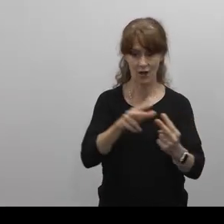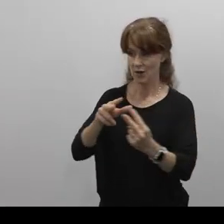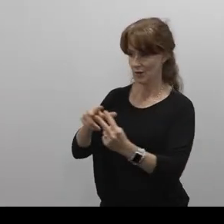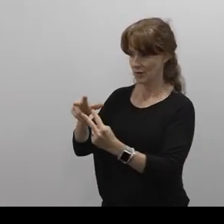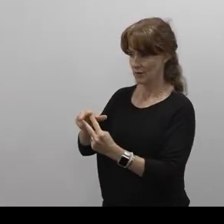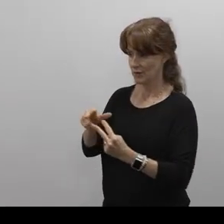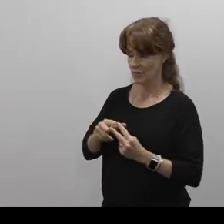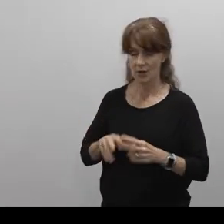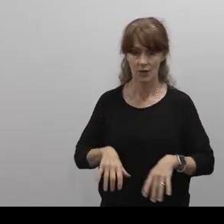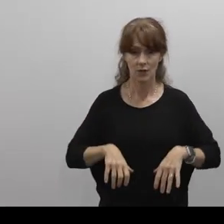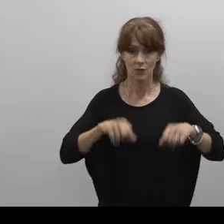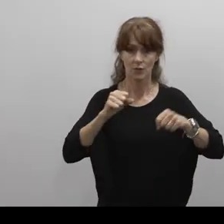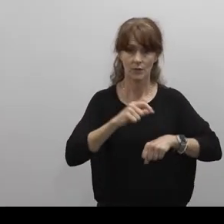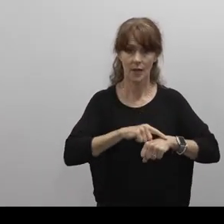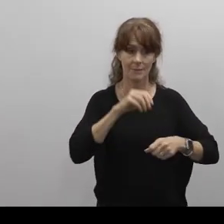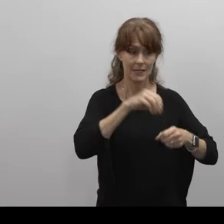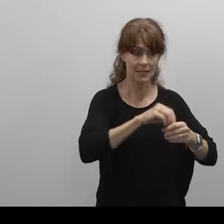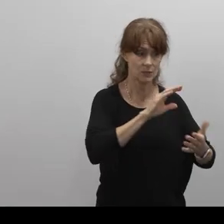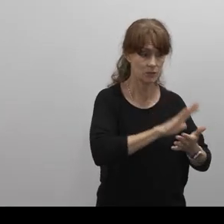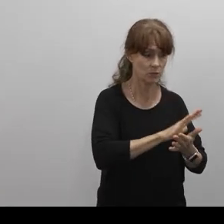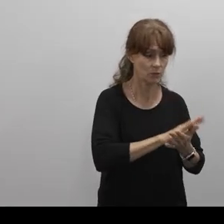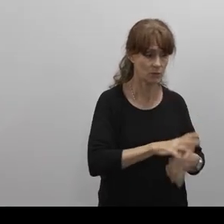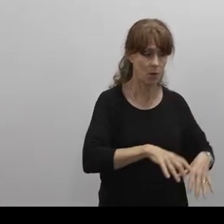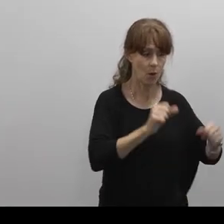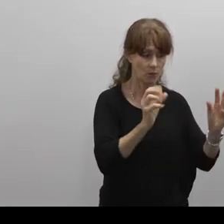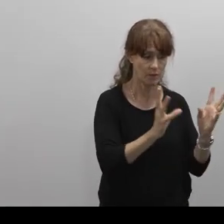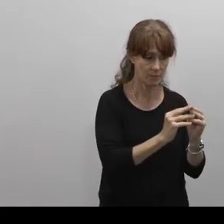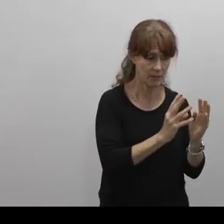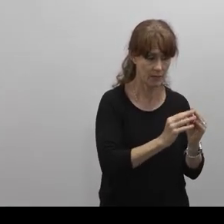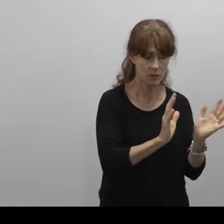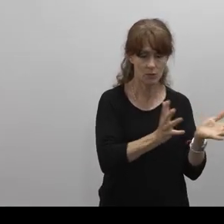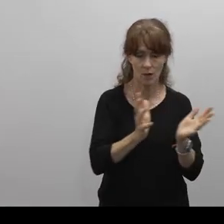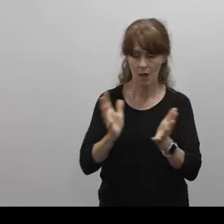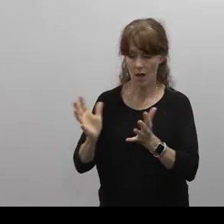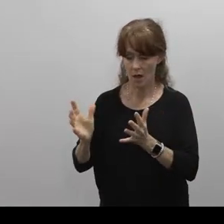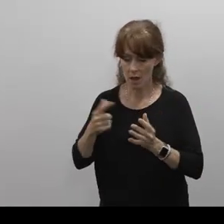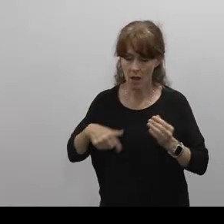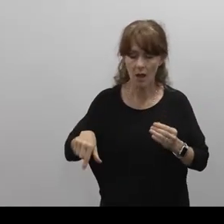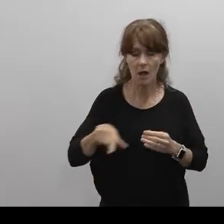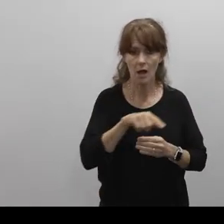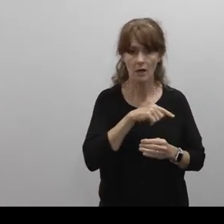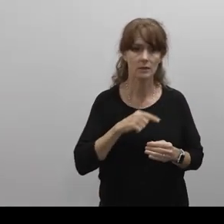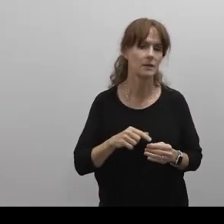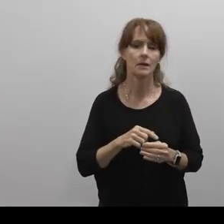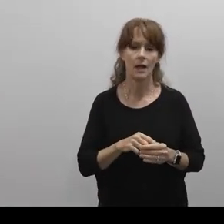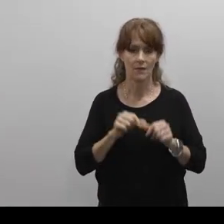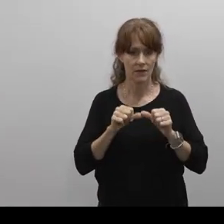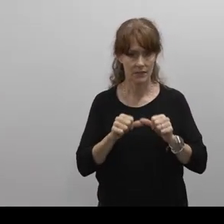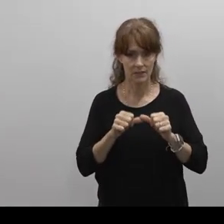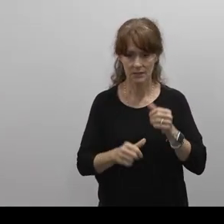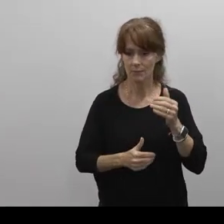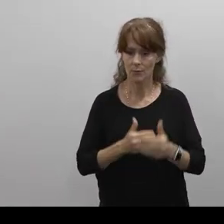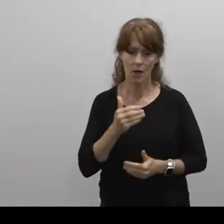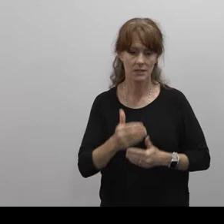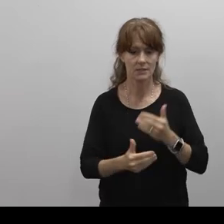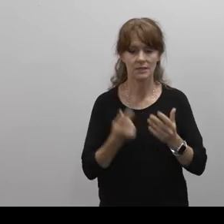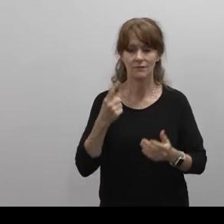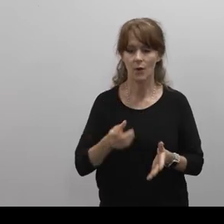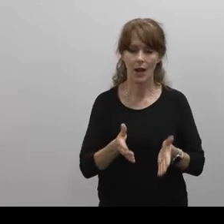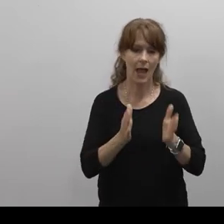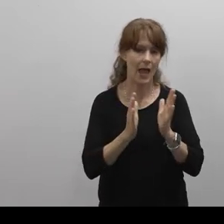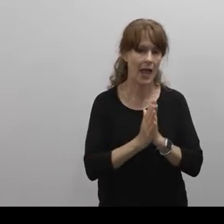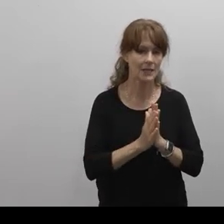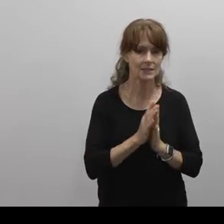time in schools where you hosted meetings, you talked to community members. We had a consistent process for